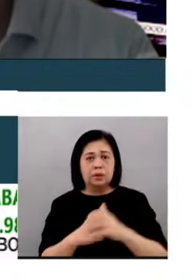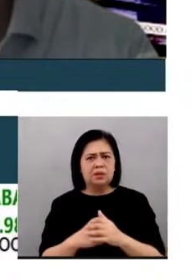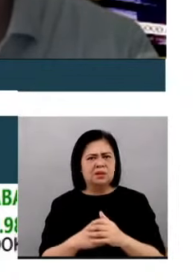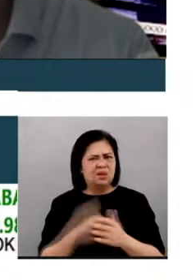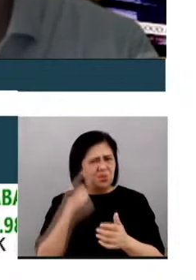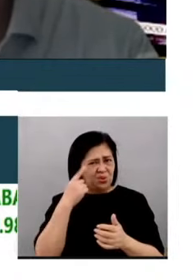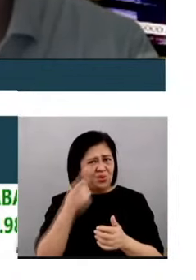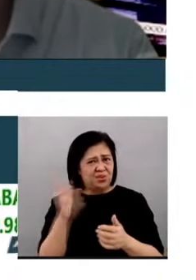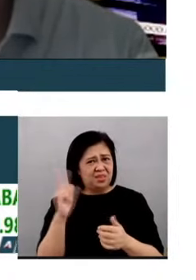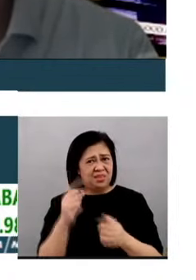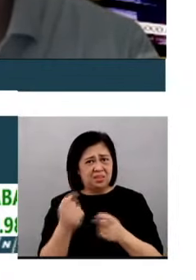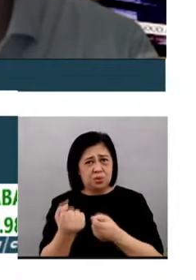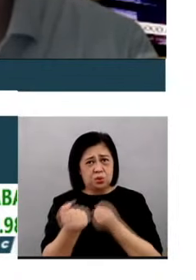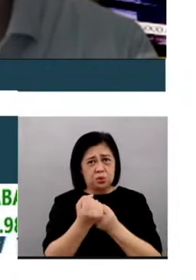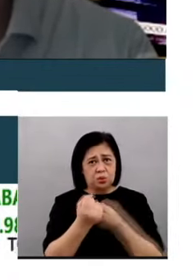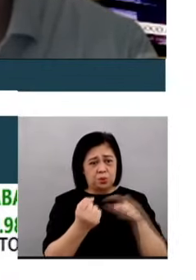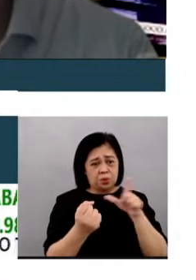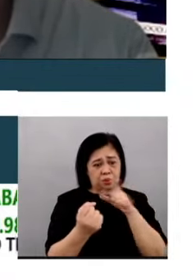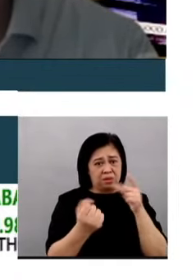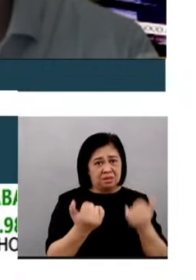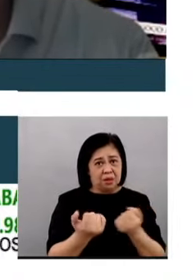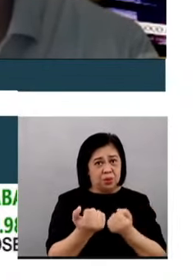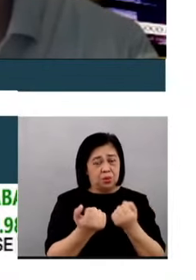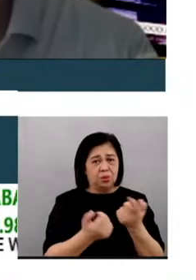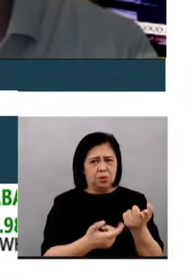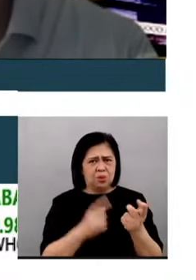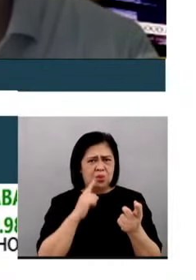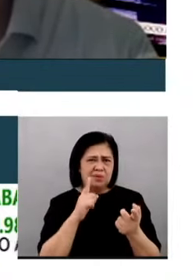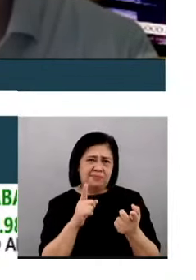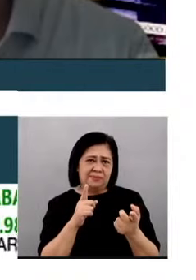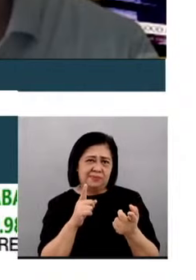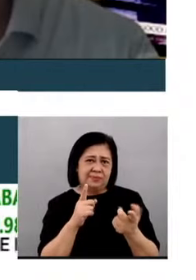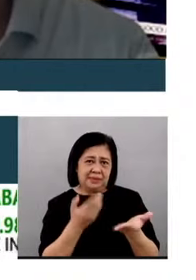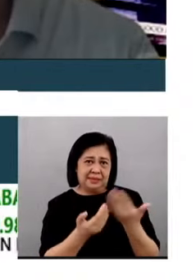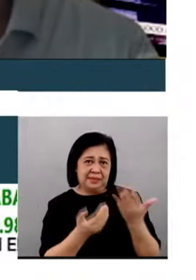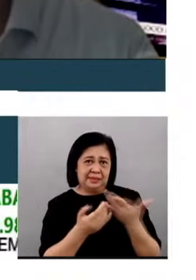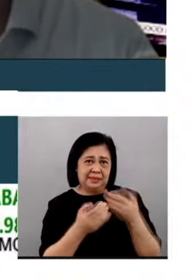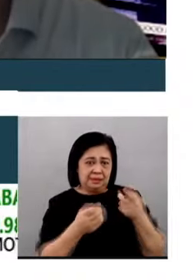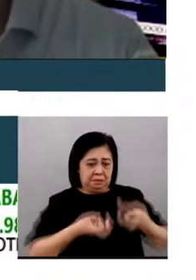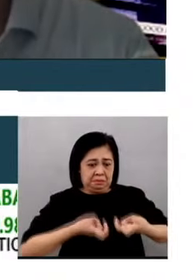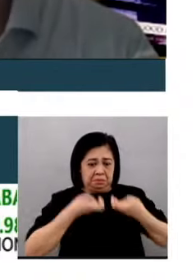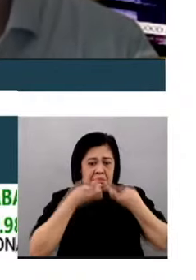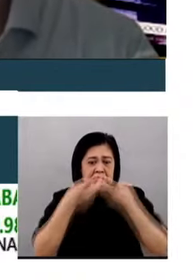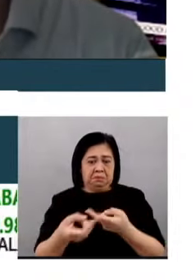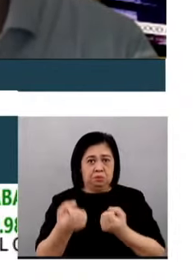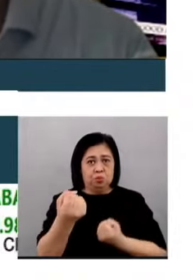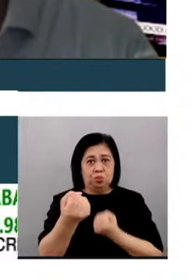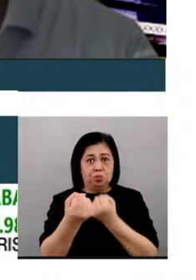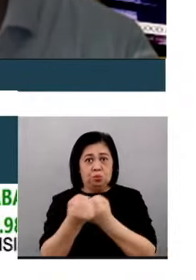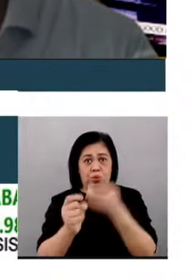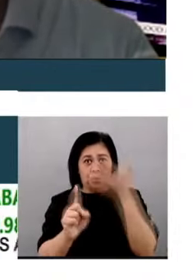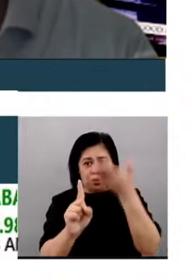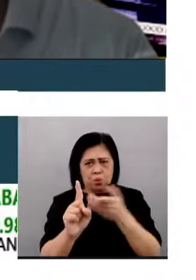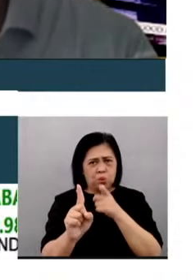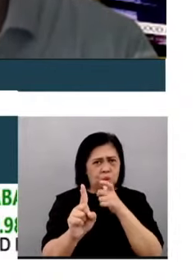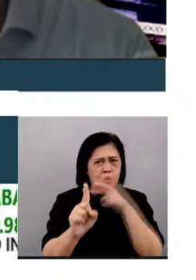think that the support that she has now will be easily transferable to whoever she